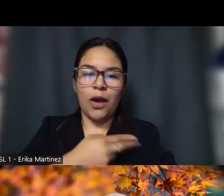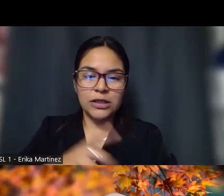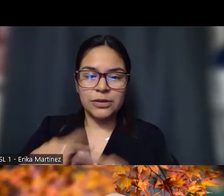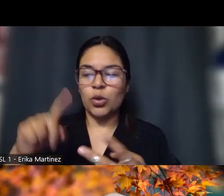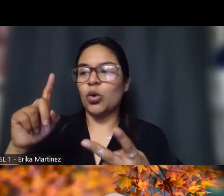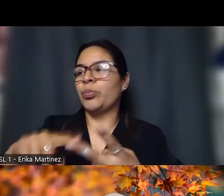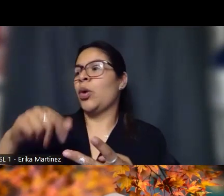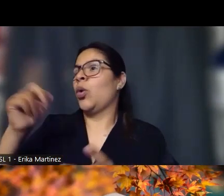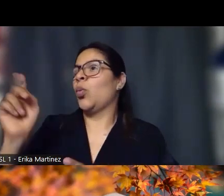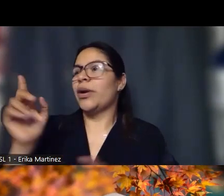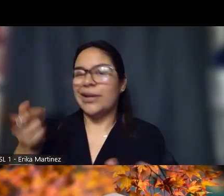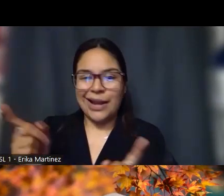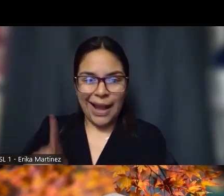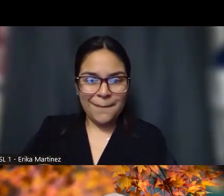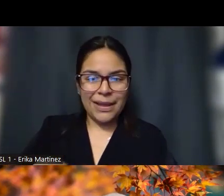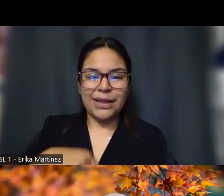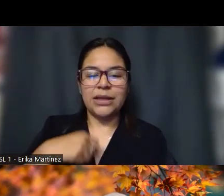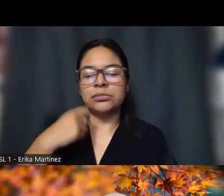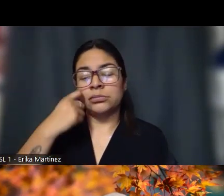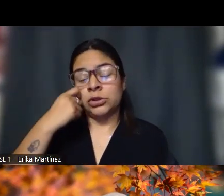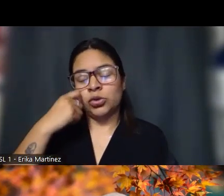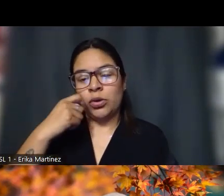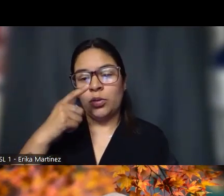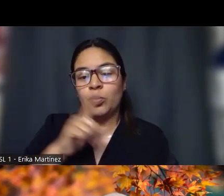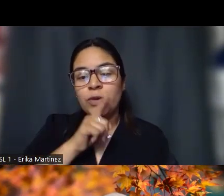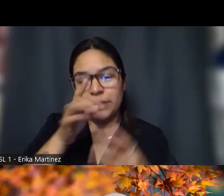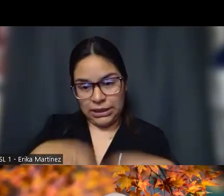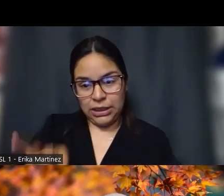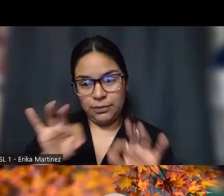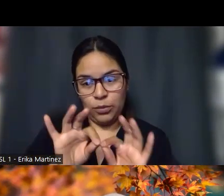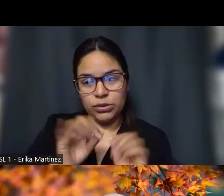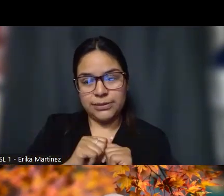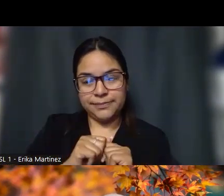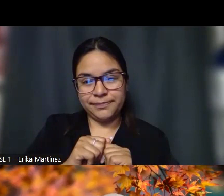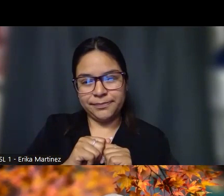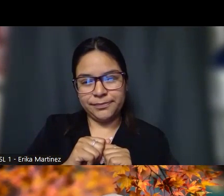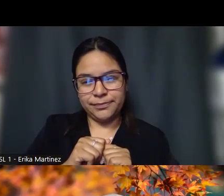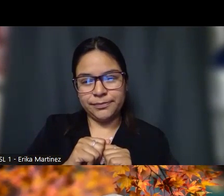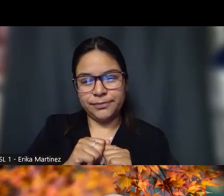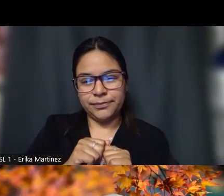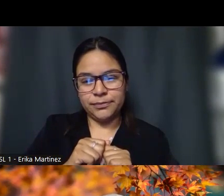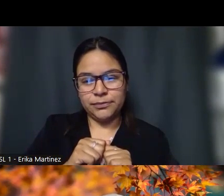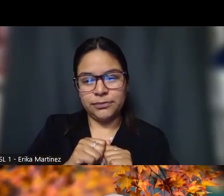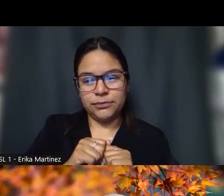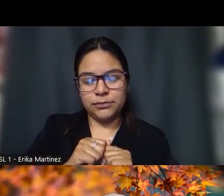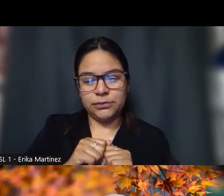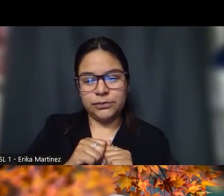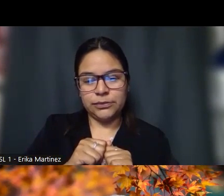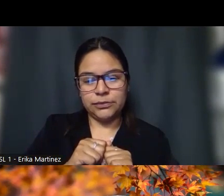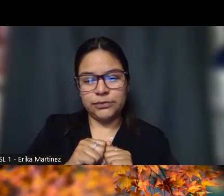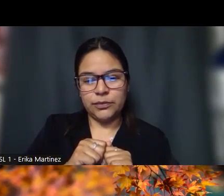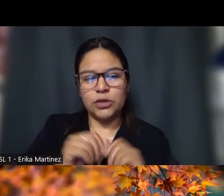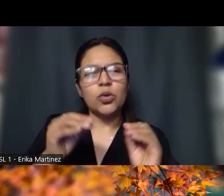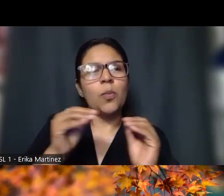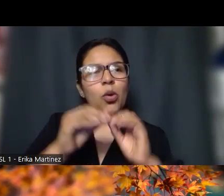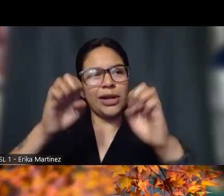happen? One thing that it is important, and this is more of local advocacy and education